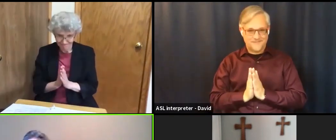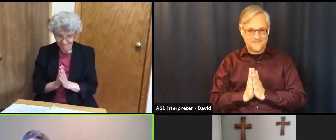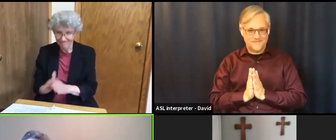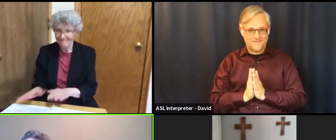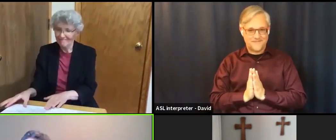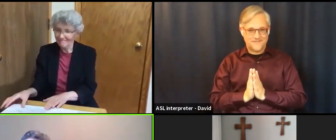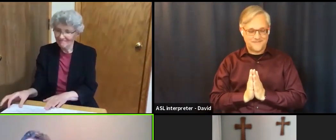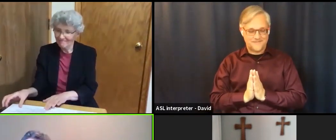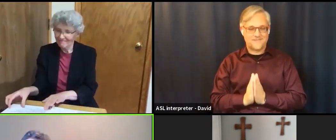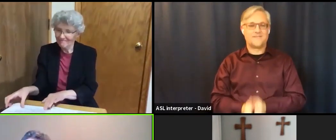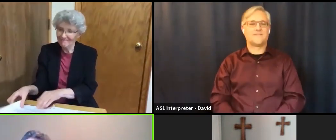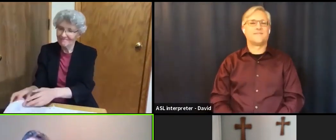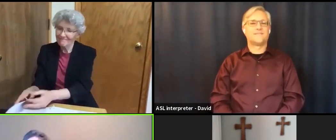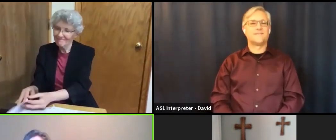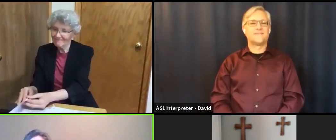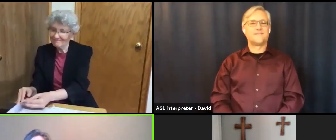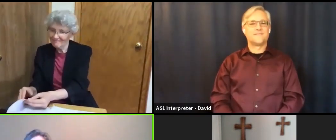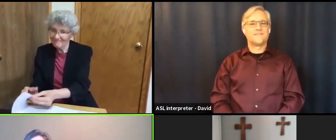Amen.